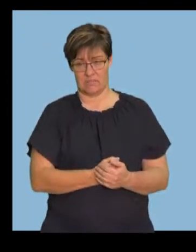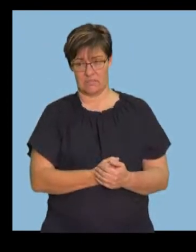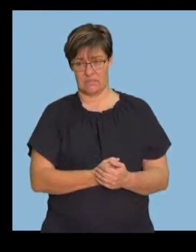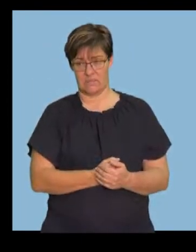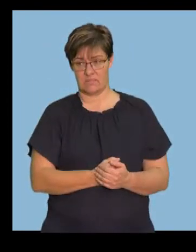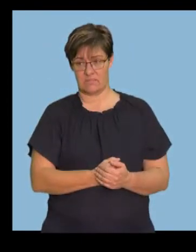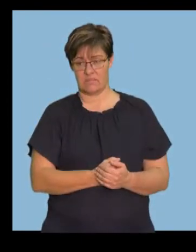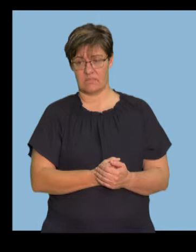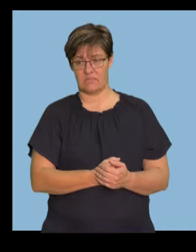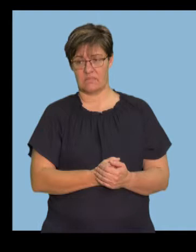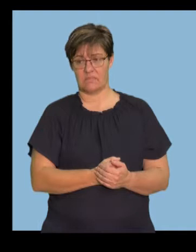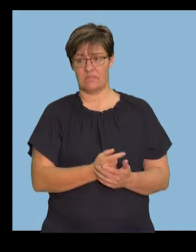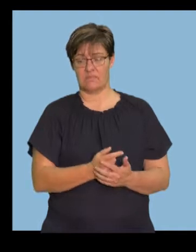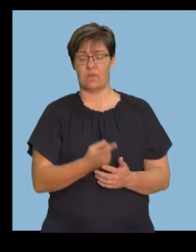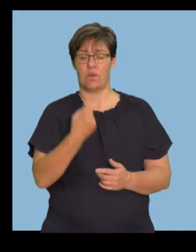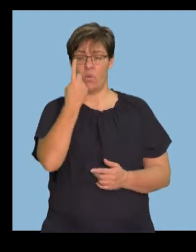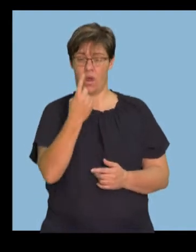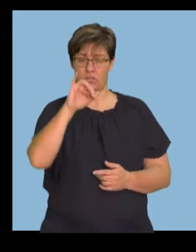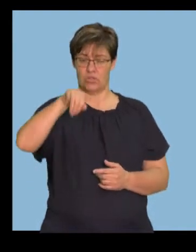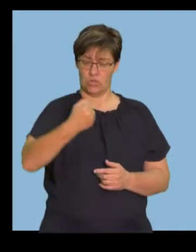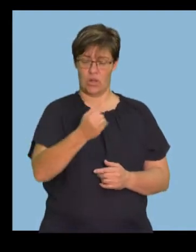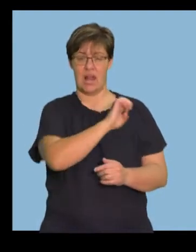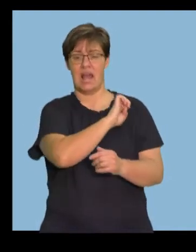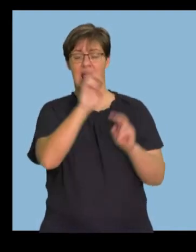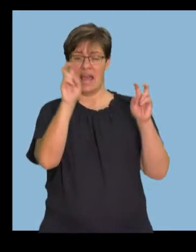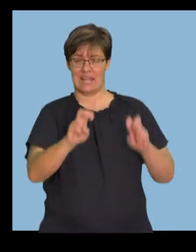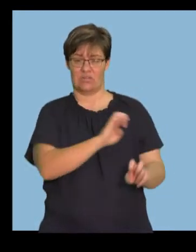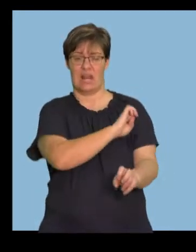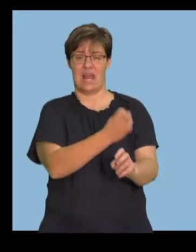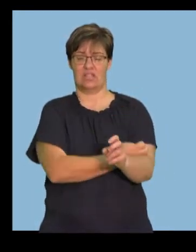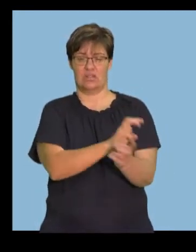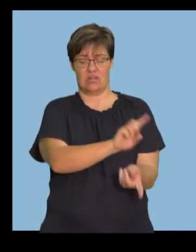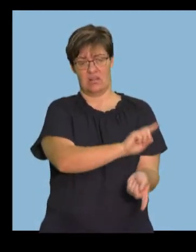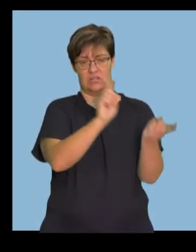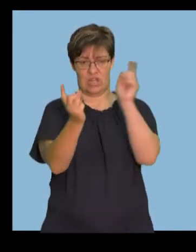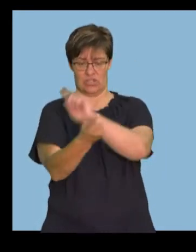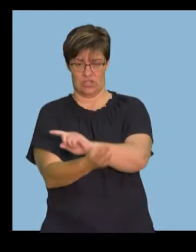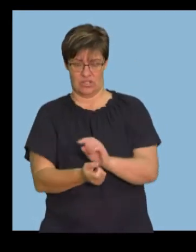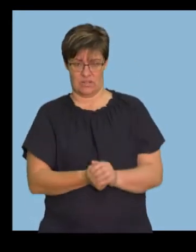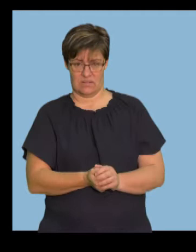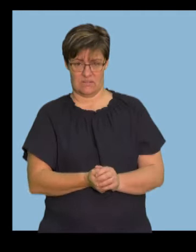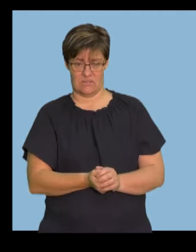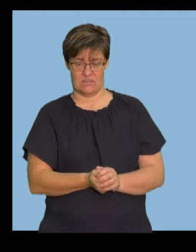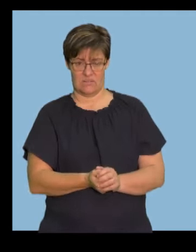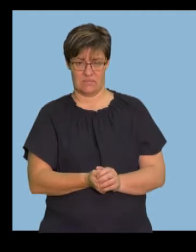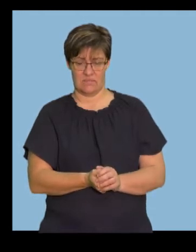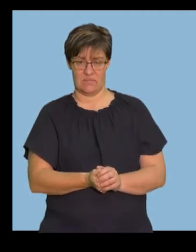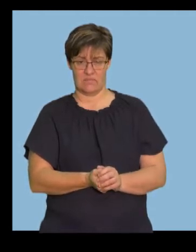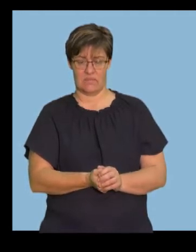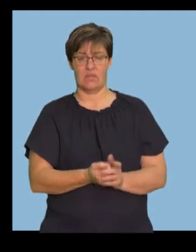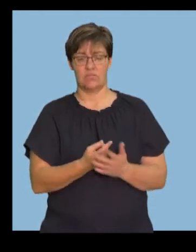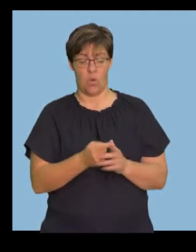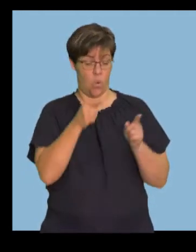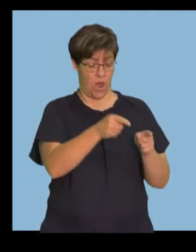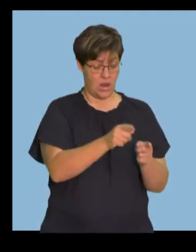of work done by the light bulb when a joule of electrical energy is converted. So we're saying work is done when energy is converted,